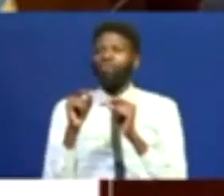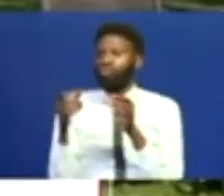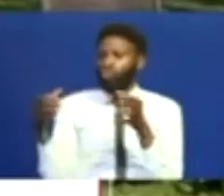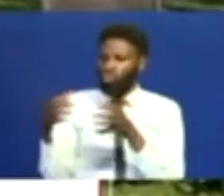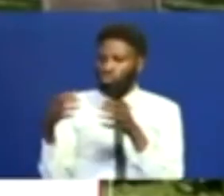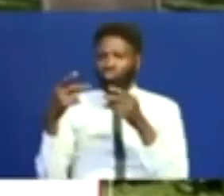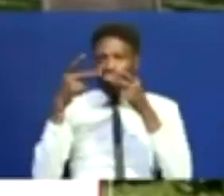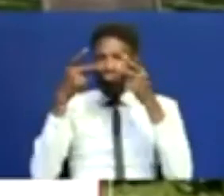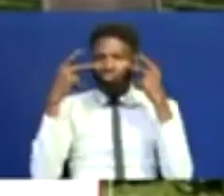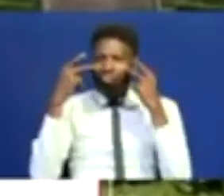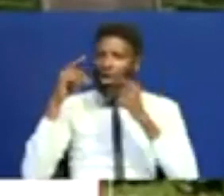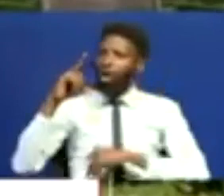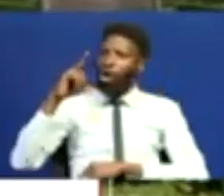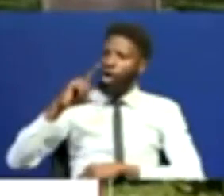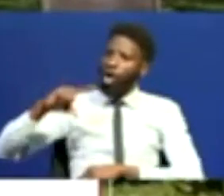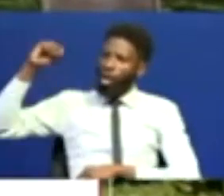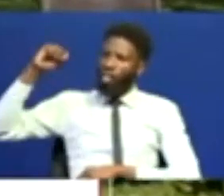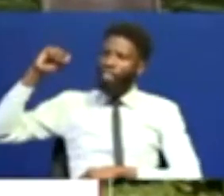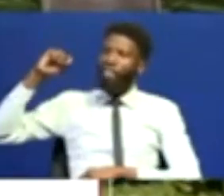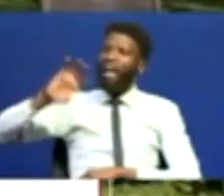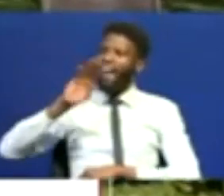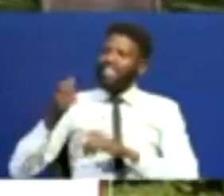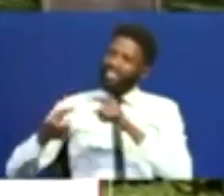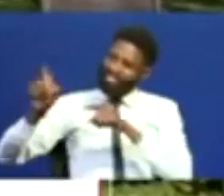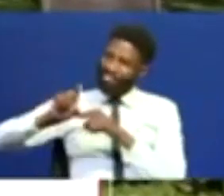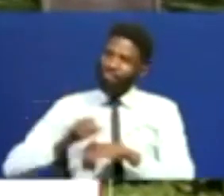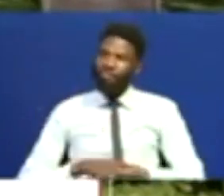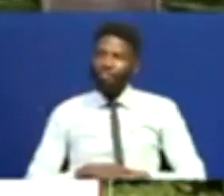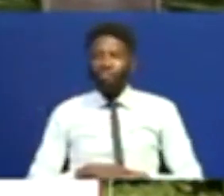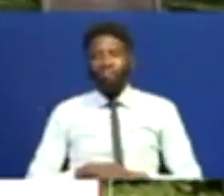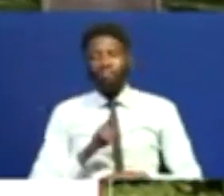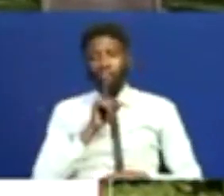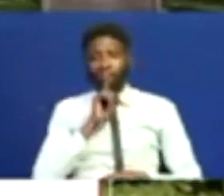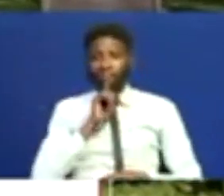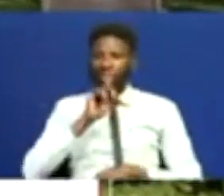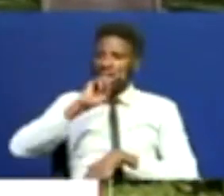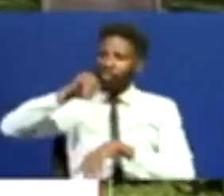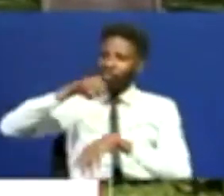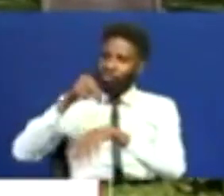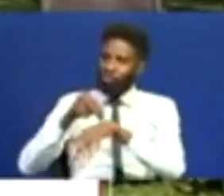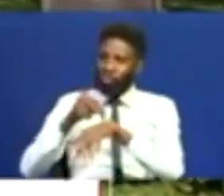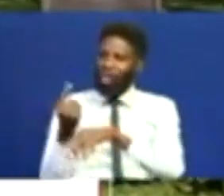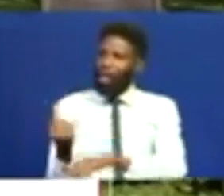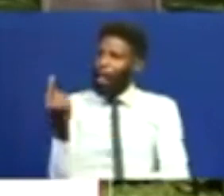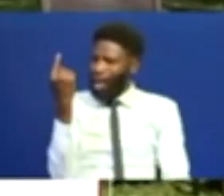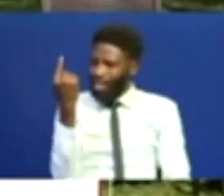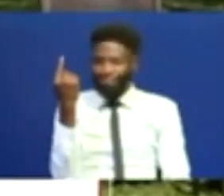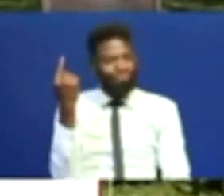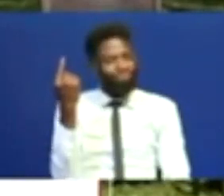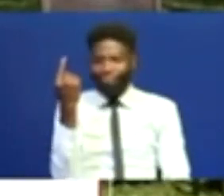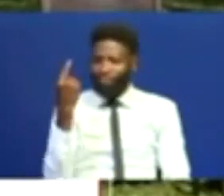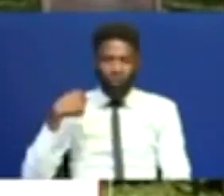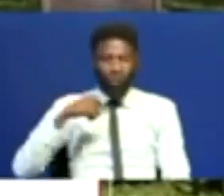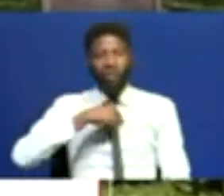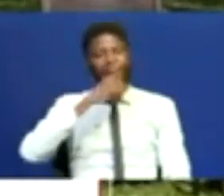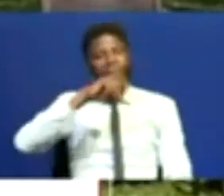Africa. The best way to deal with it is a national state cannot stand alone. We have to depend,